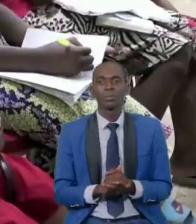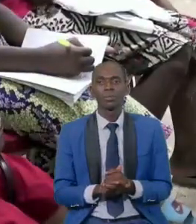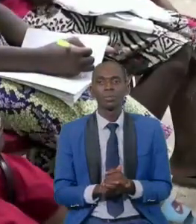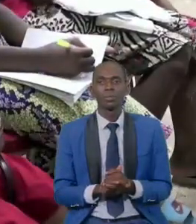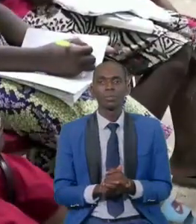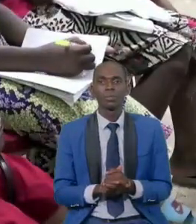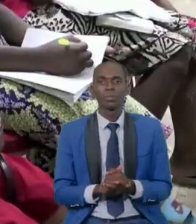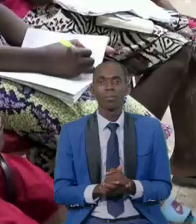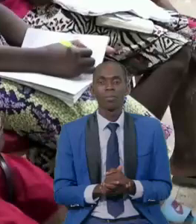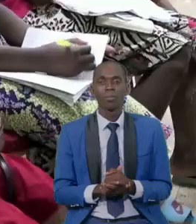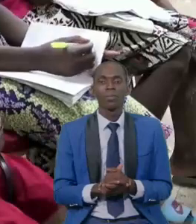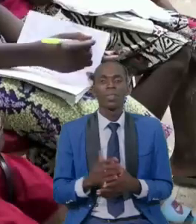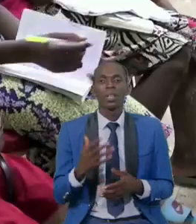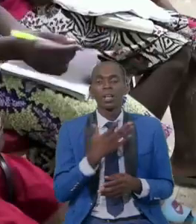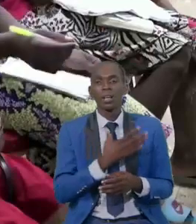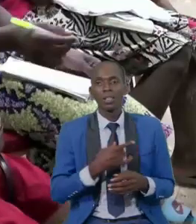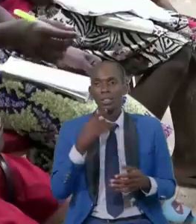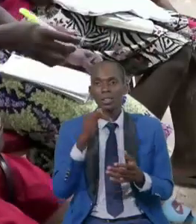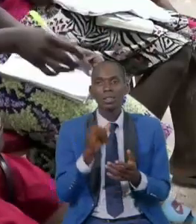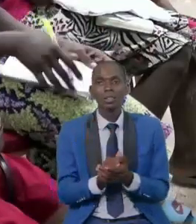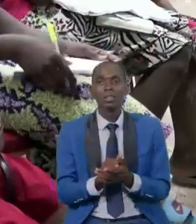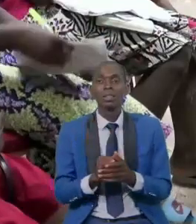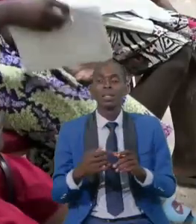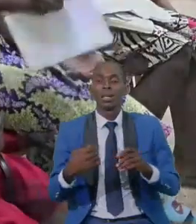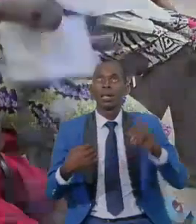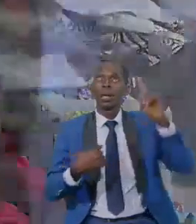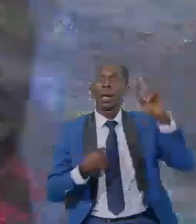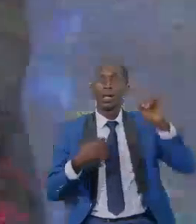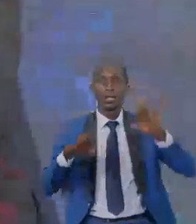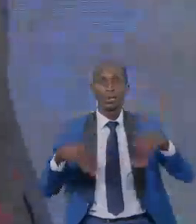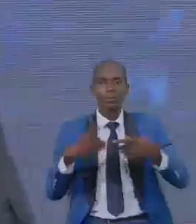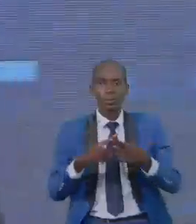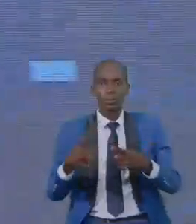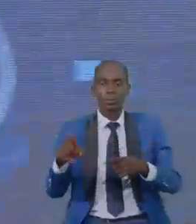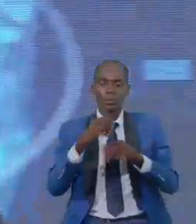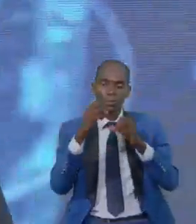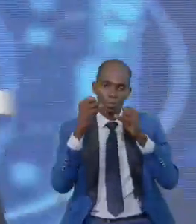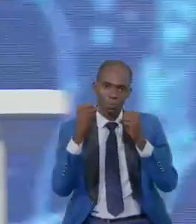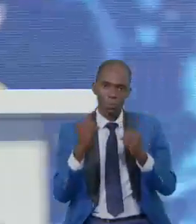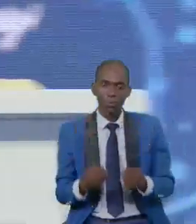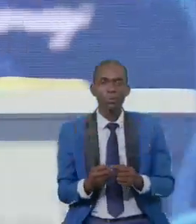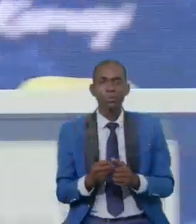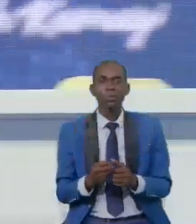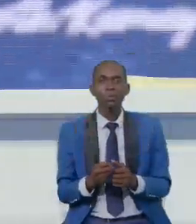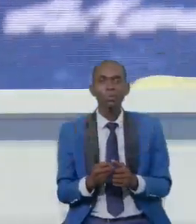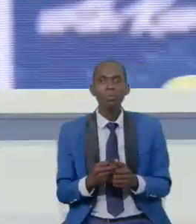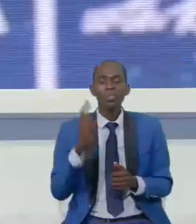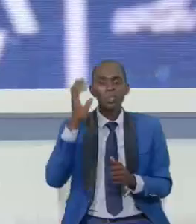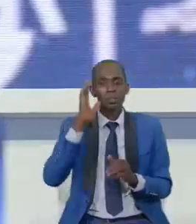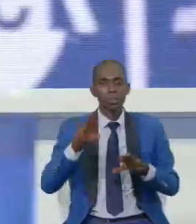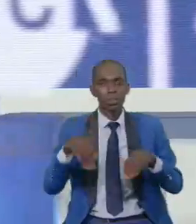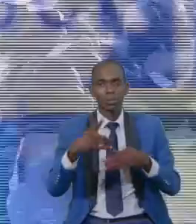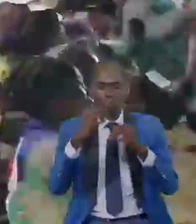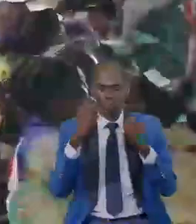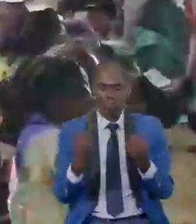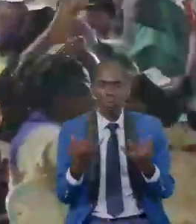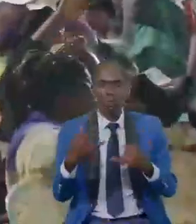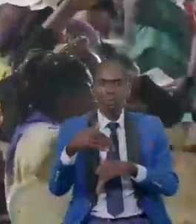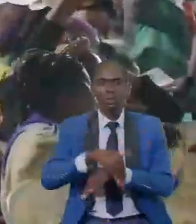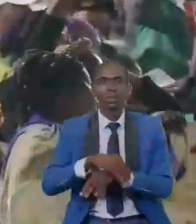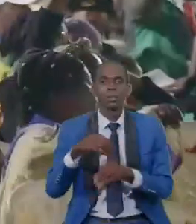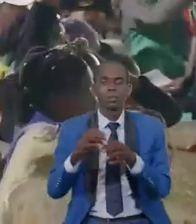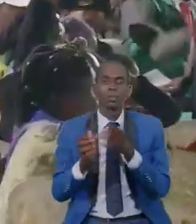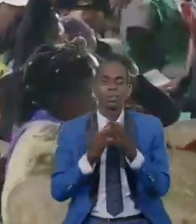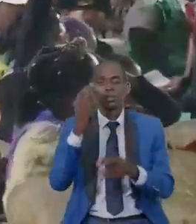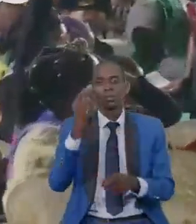And it says, I give unto you power. It will give you power tonight.